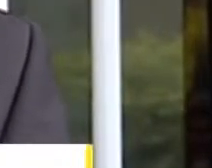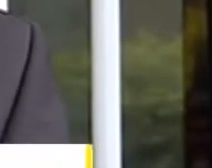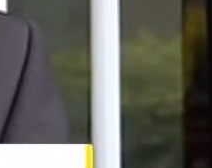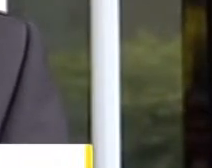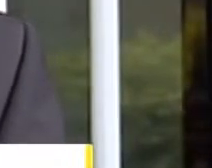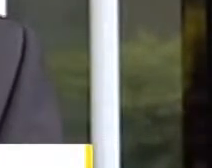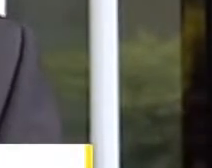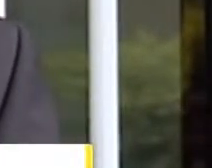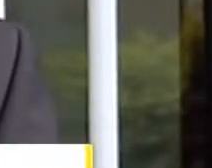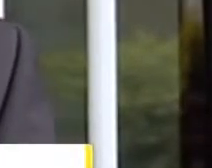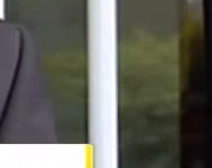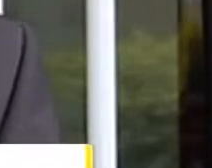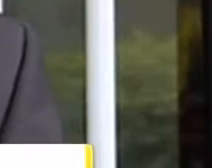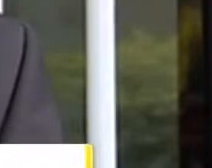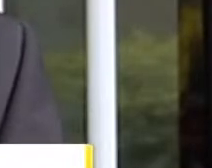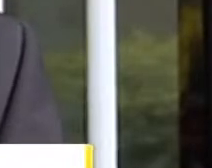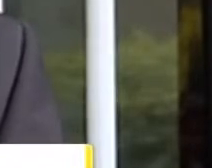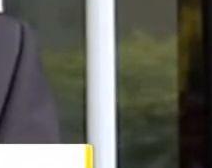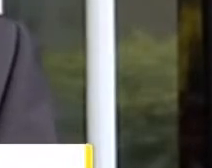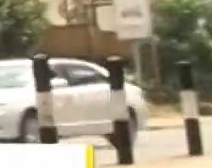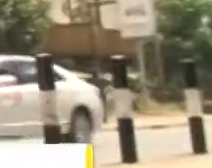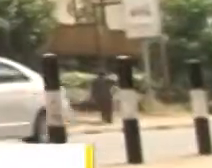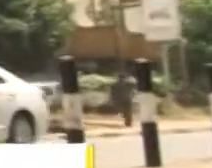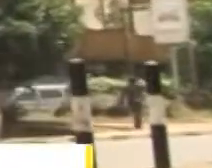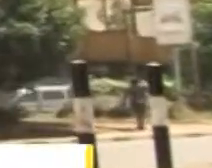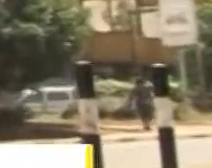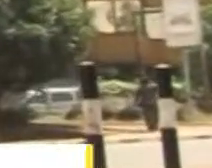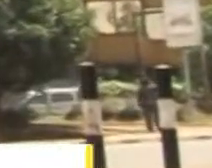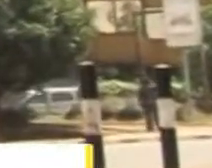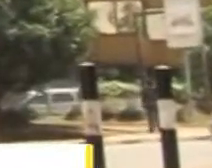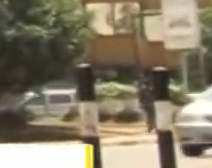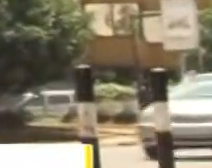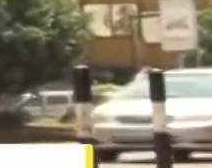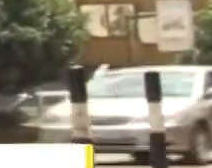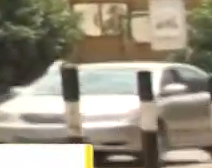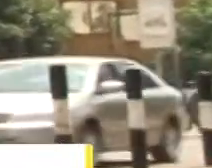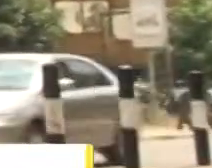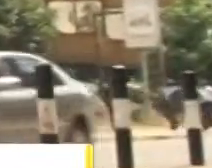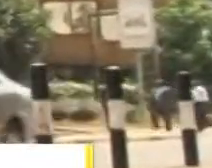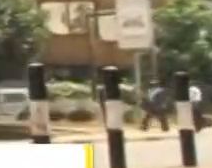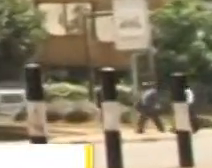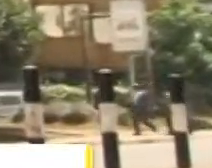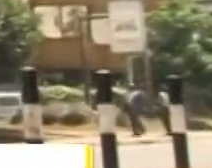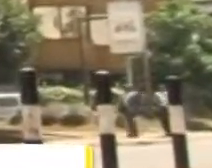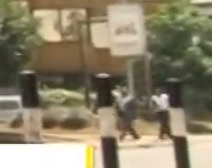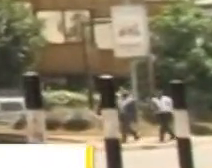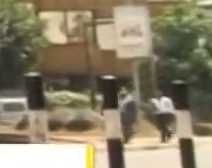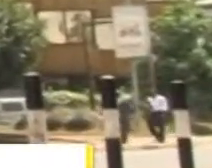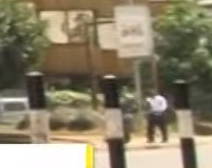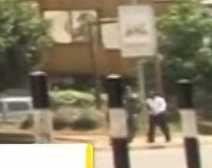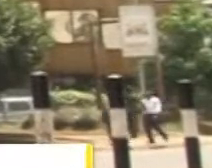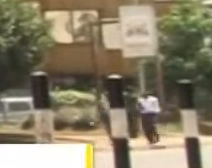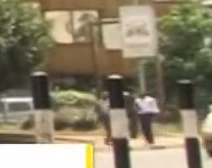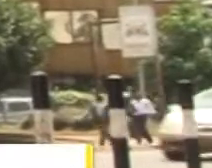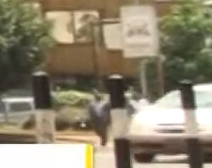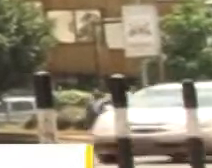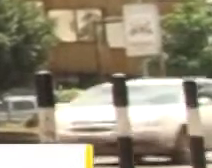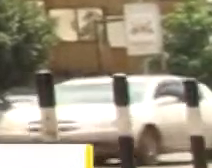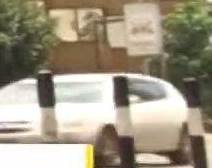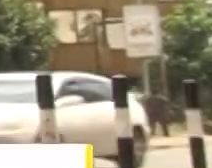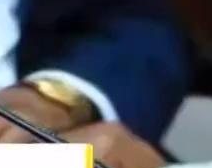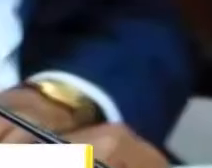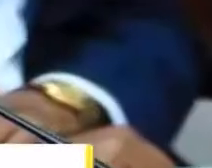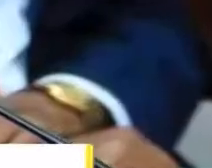information through the legal mechanism. Mkurugenzi mkuu wa shirika la kukadiria ubora wa bidhaa Bernard